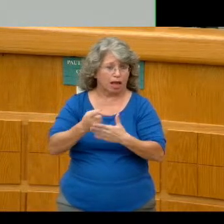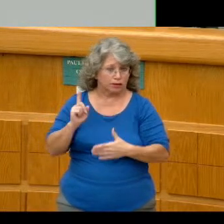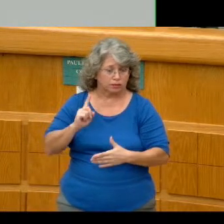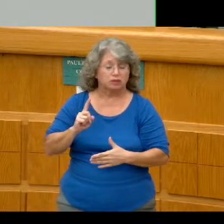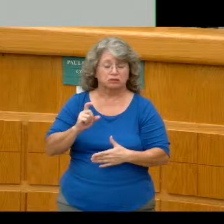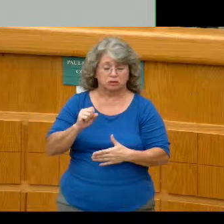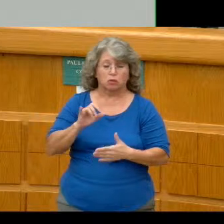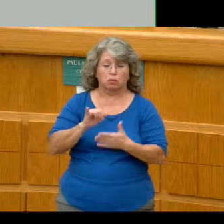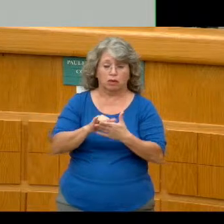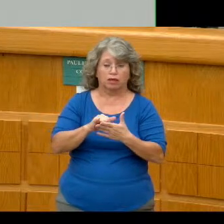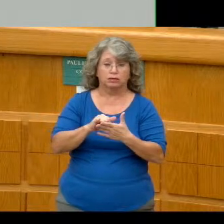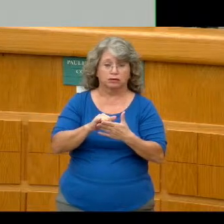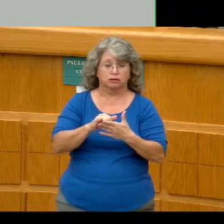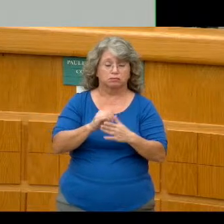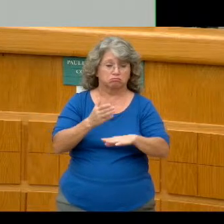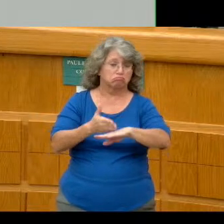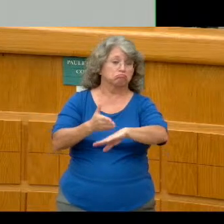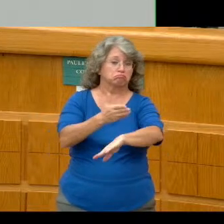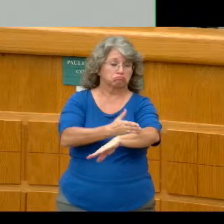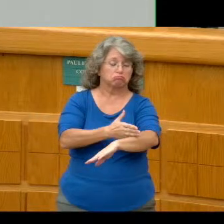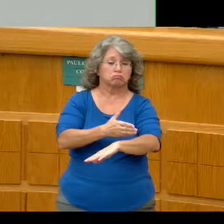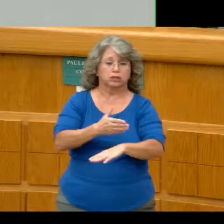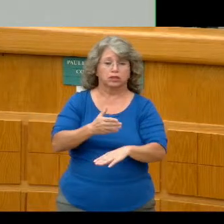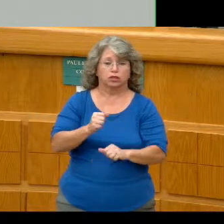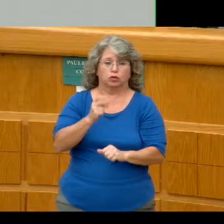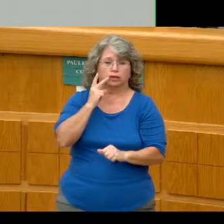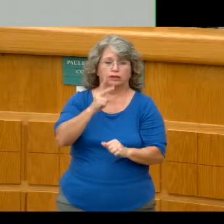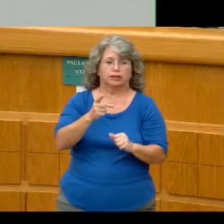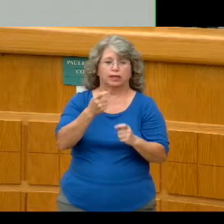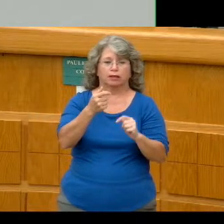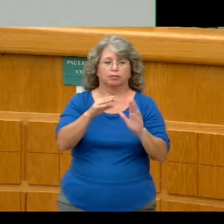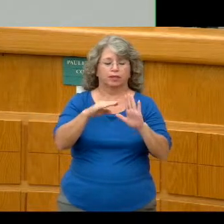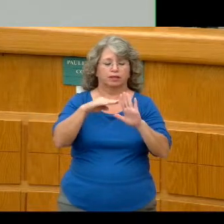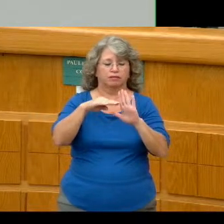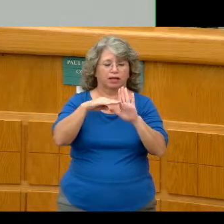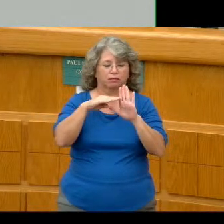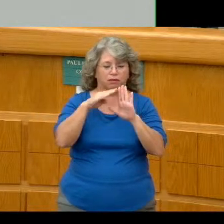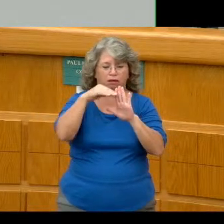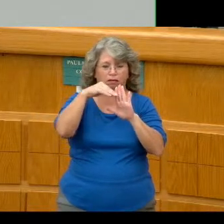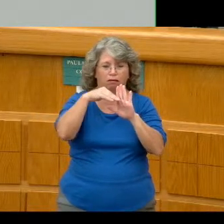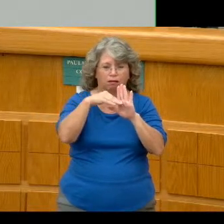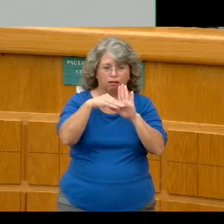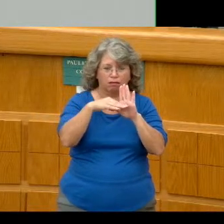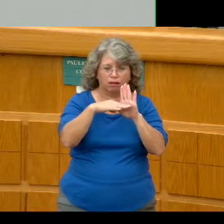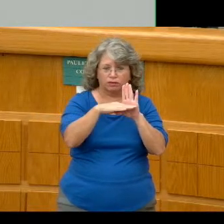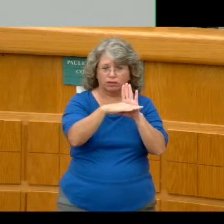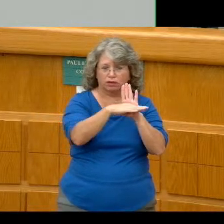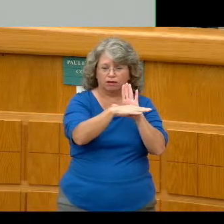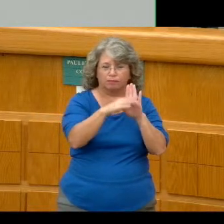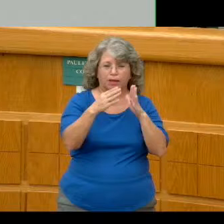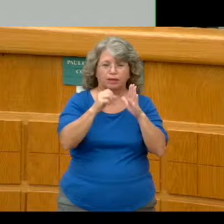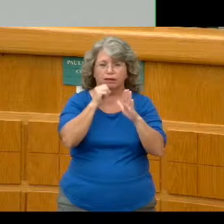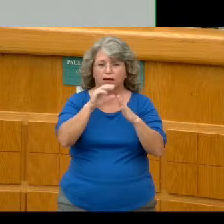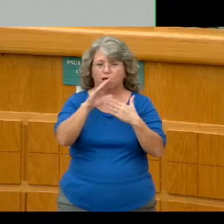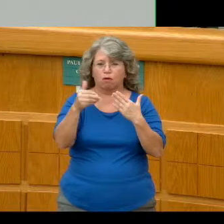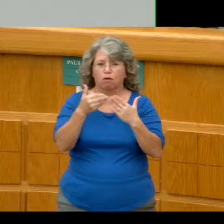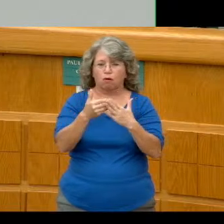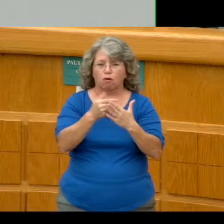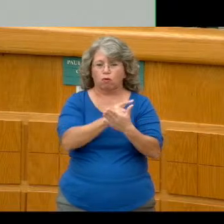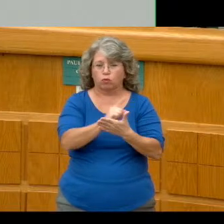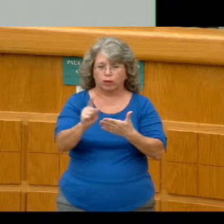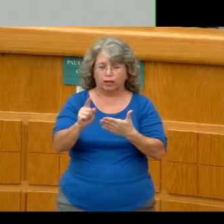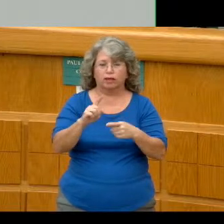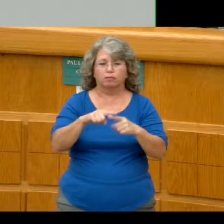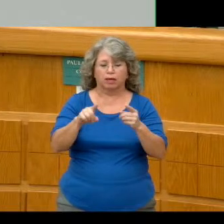there's been a little bit of leveling off there now in the active cases. It's not been for a whole week, but maybe for about half a week now, the